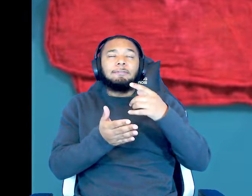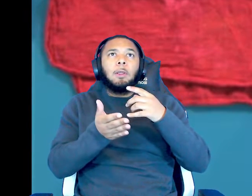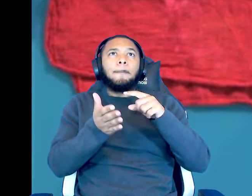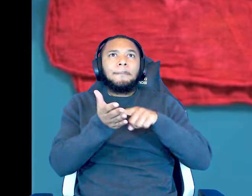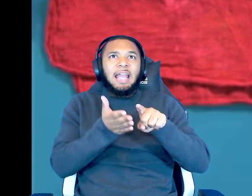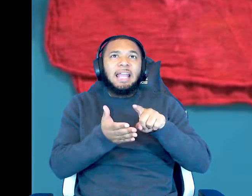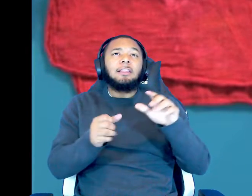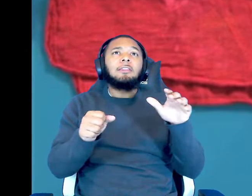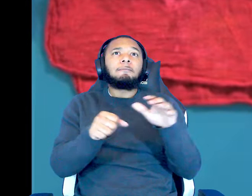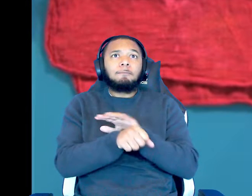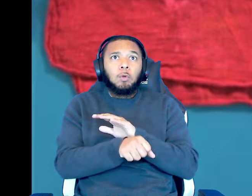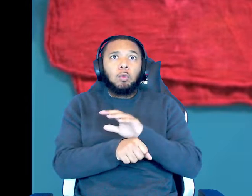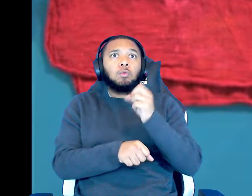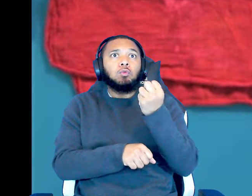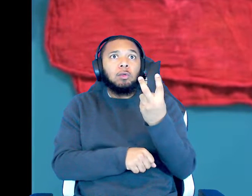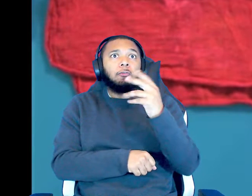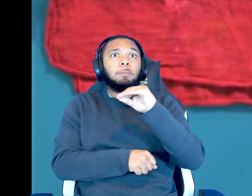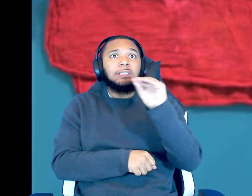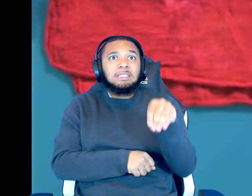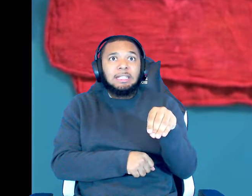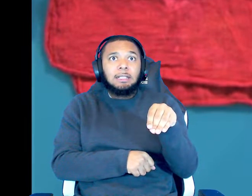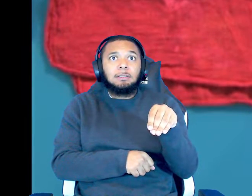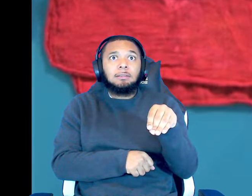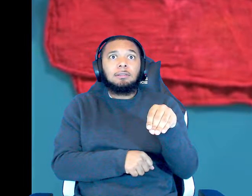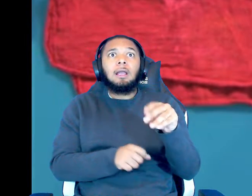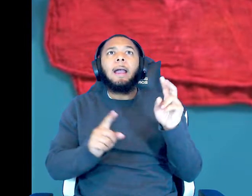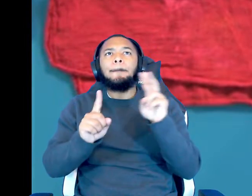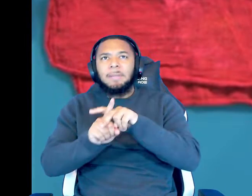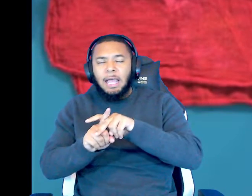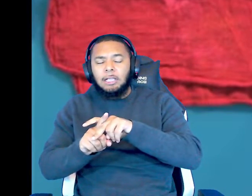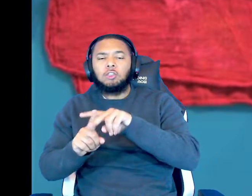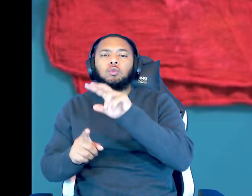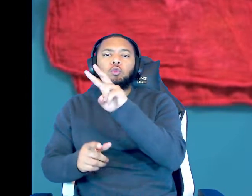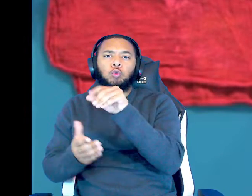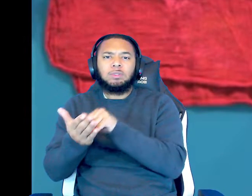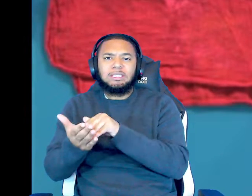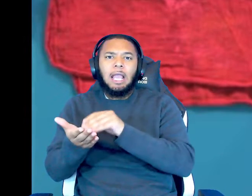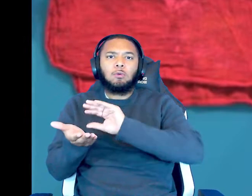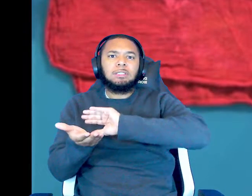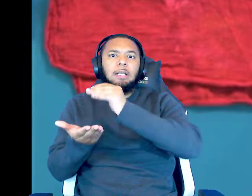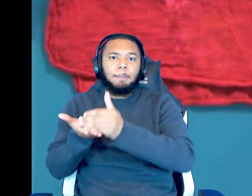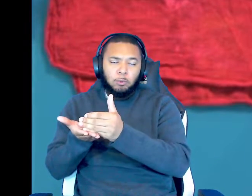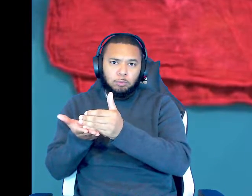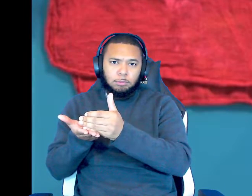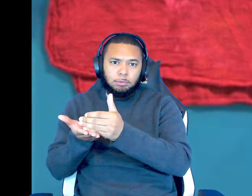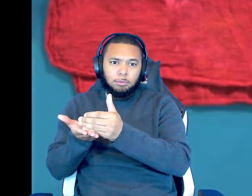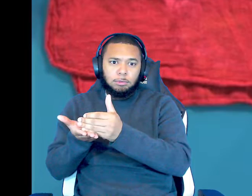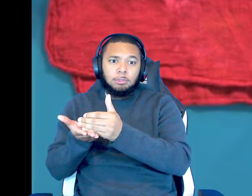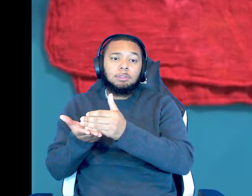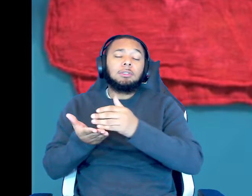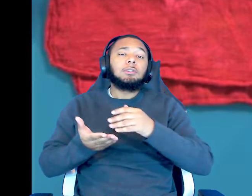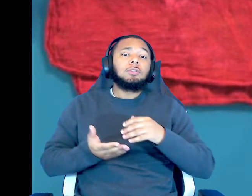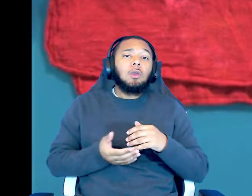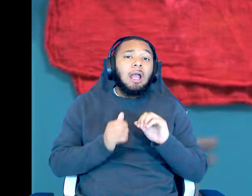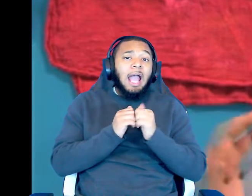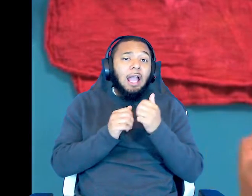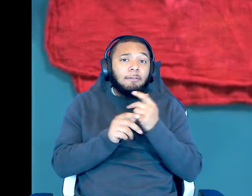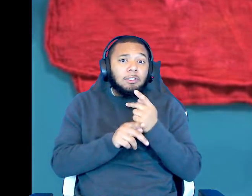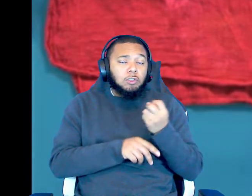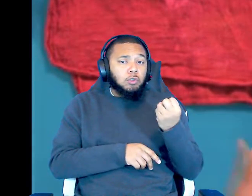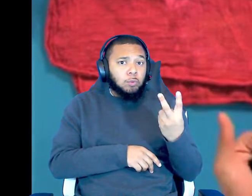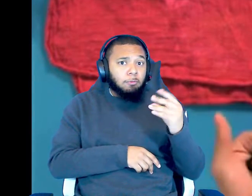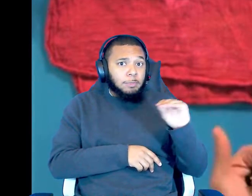the full $2,000 that we owe. So 12% times the 12th times the $2,000